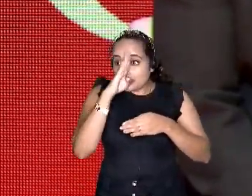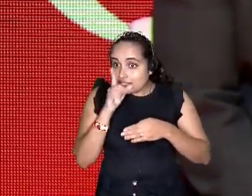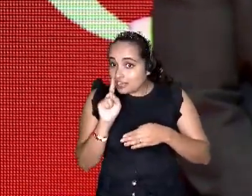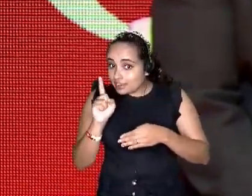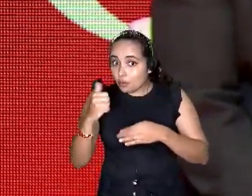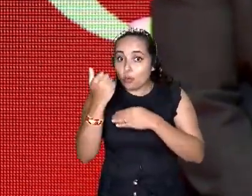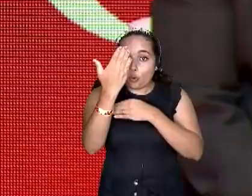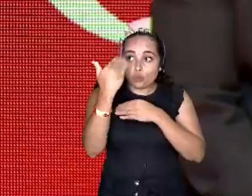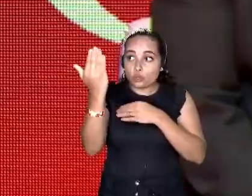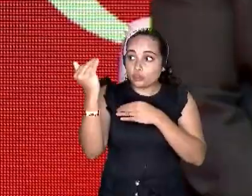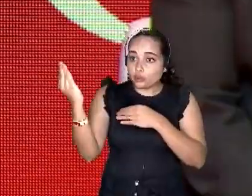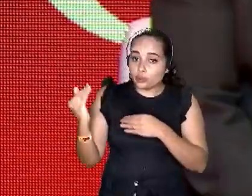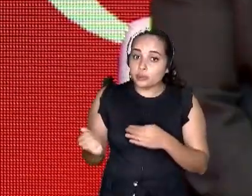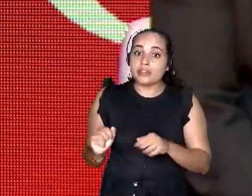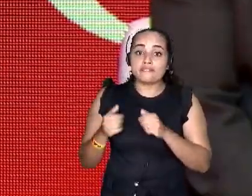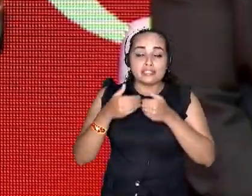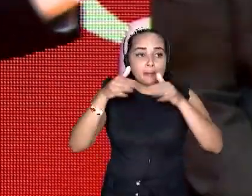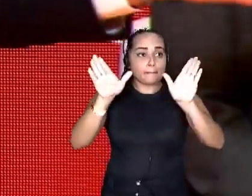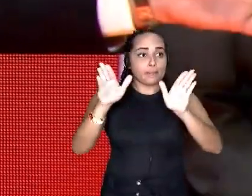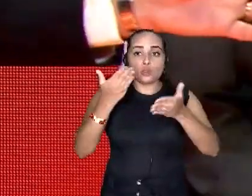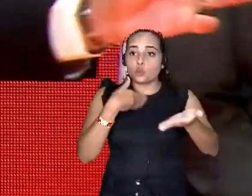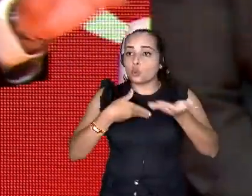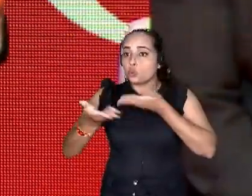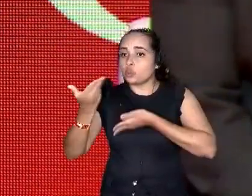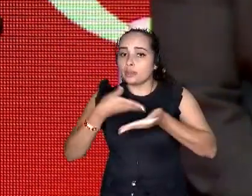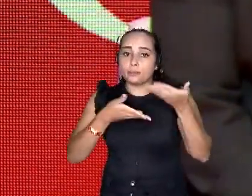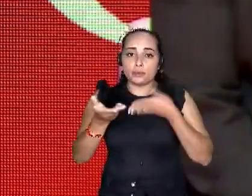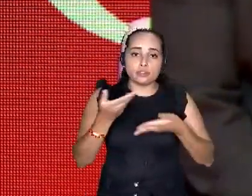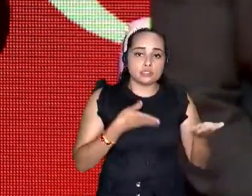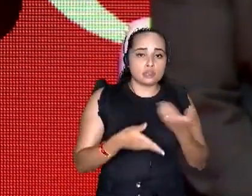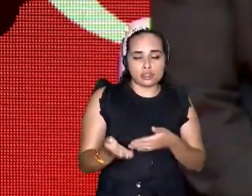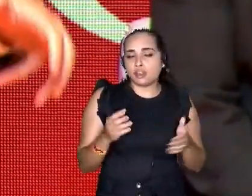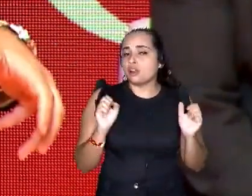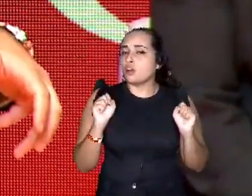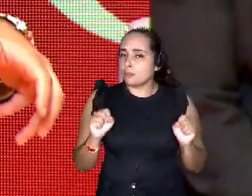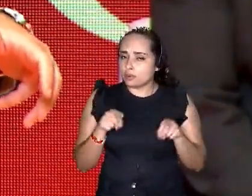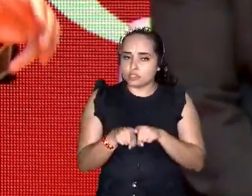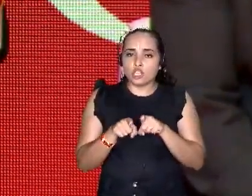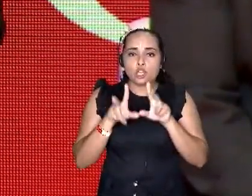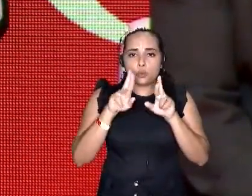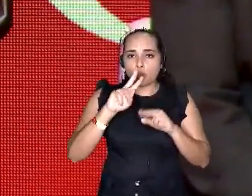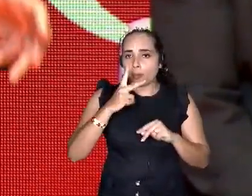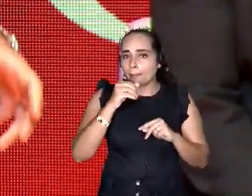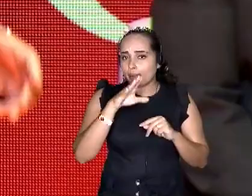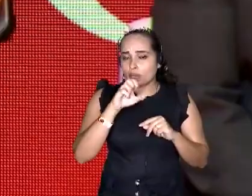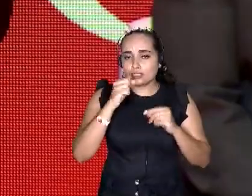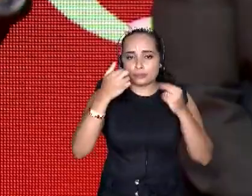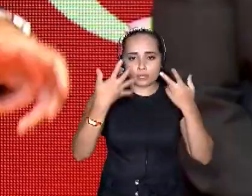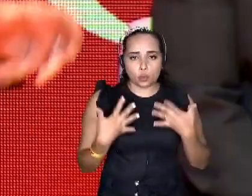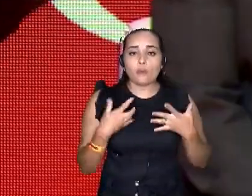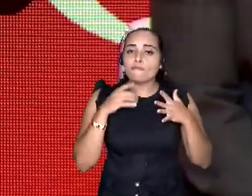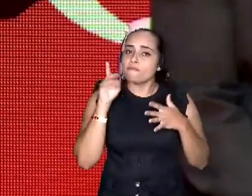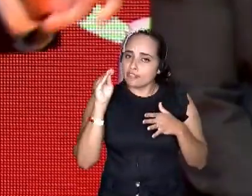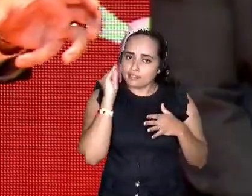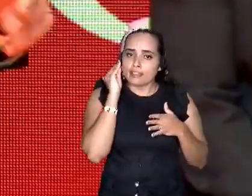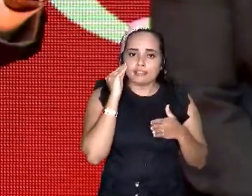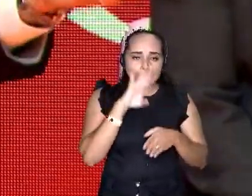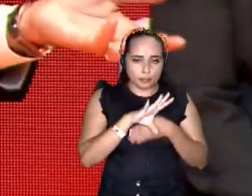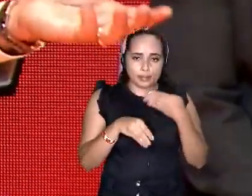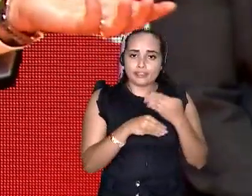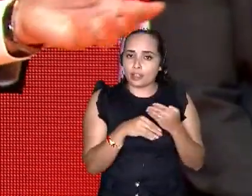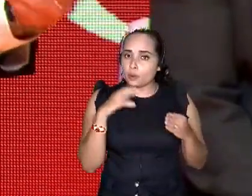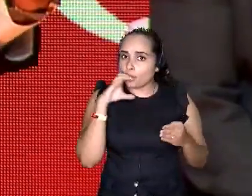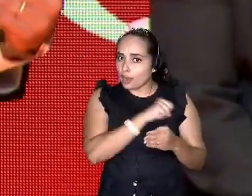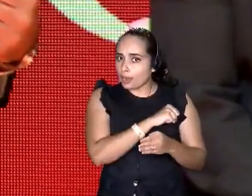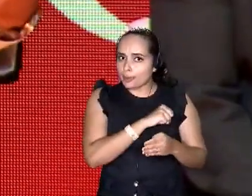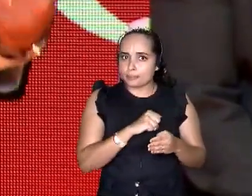home country. Because very likely they will try, as Romero said, very quickly implement cookie cutter, boom, this is our model, which